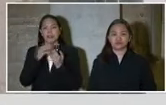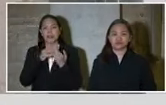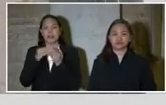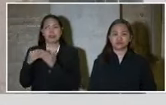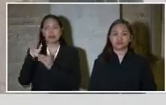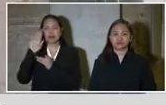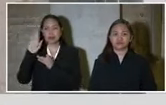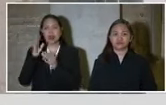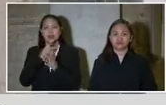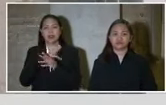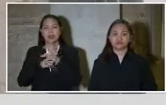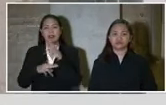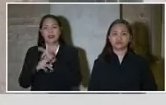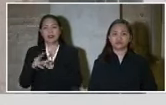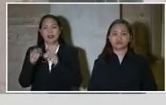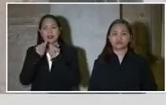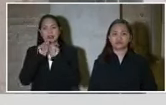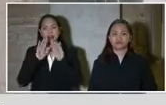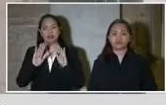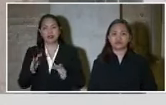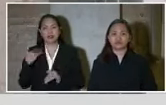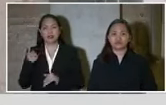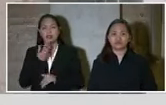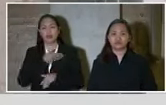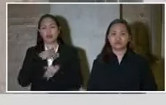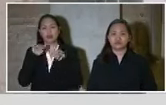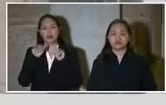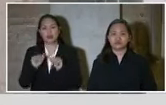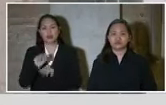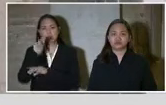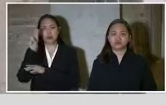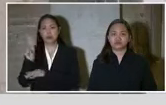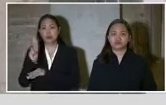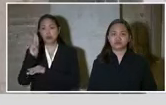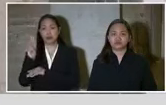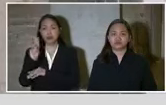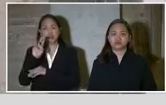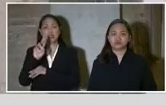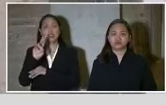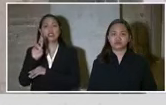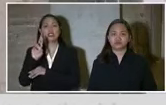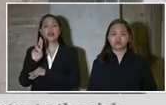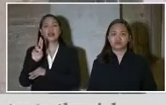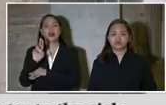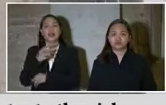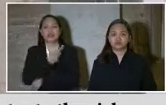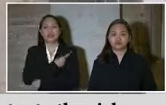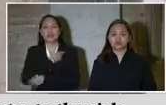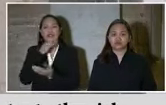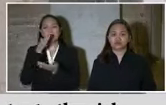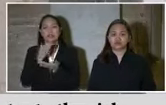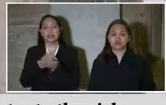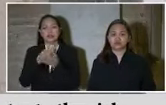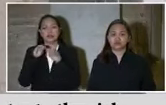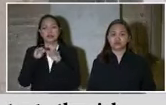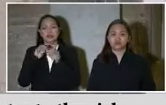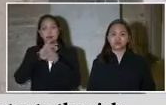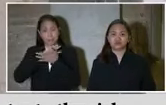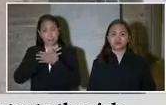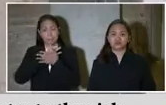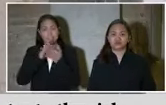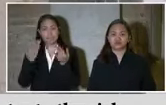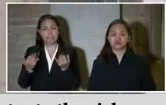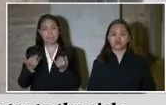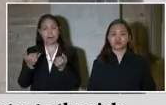hands. Bless our efforts to use these vaccines to end the pandemic in our country.